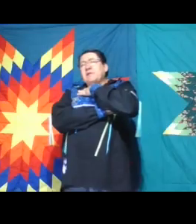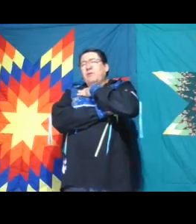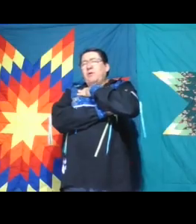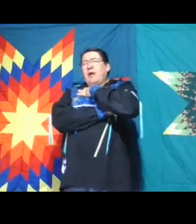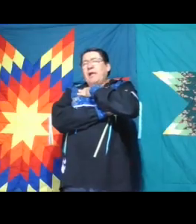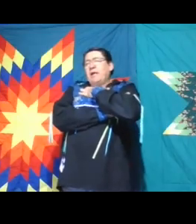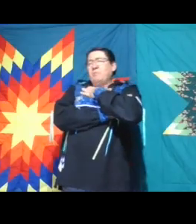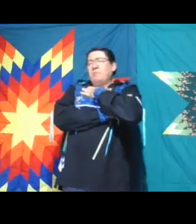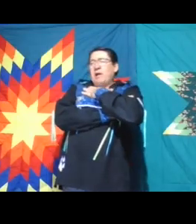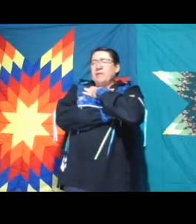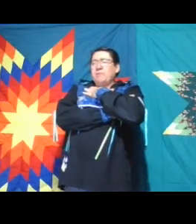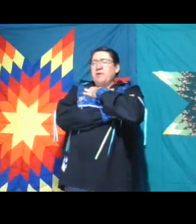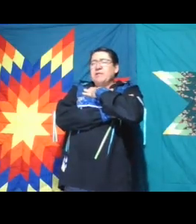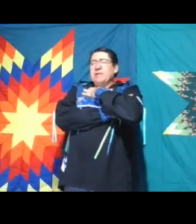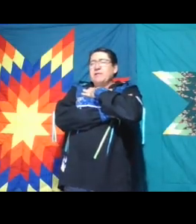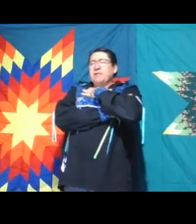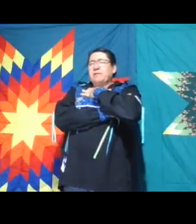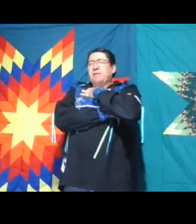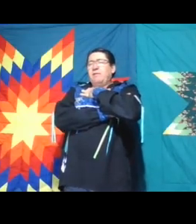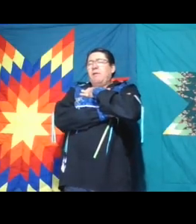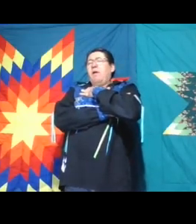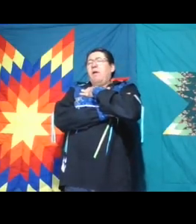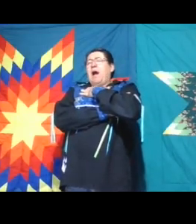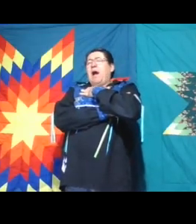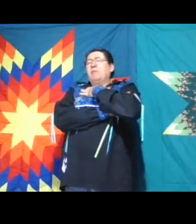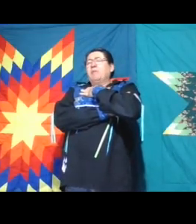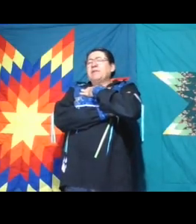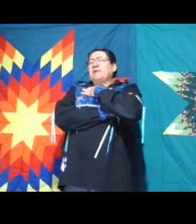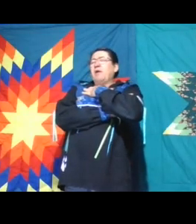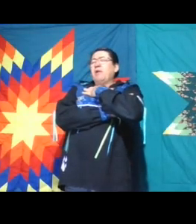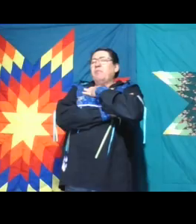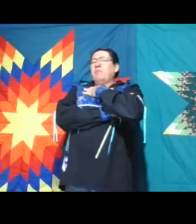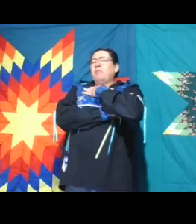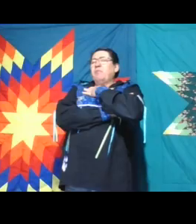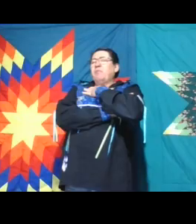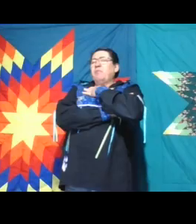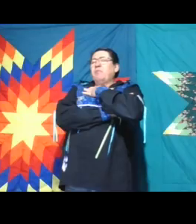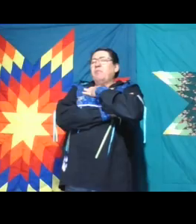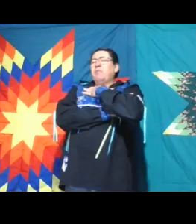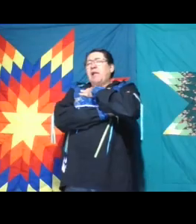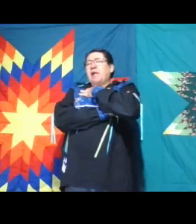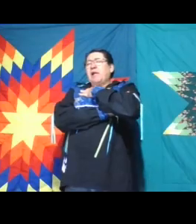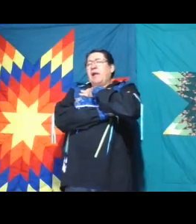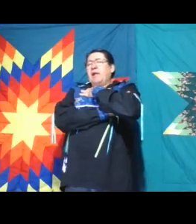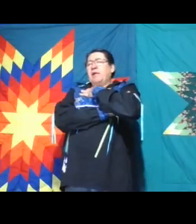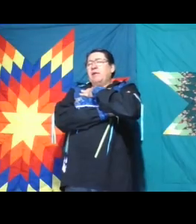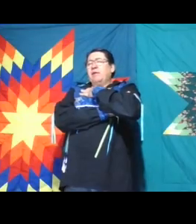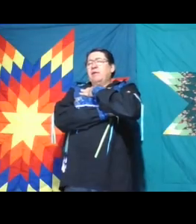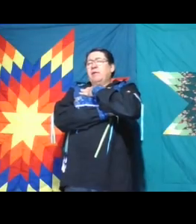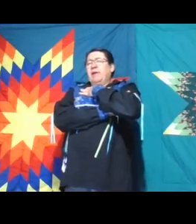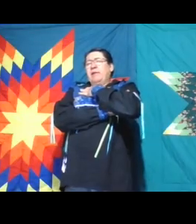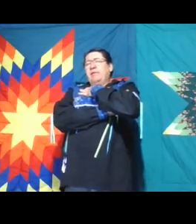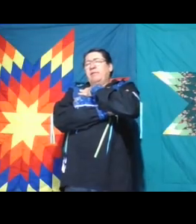This is just through, again, my experiences. I would start by creating